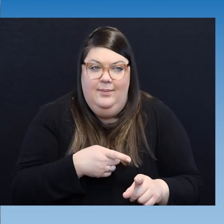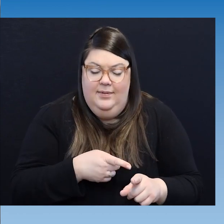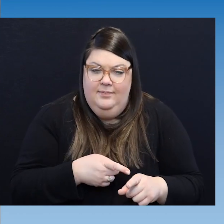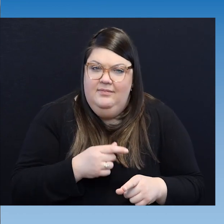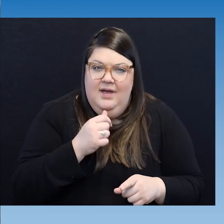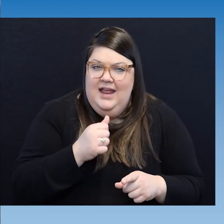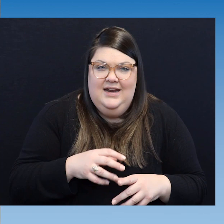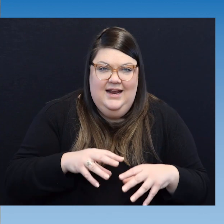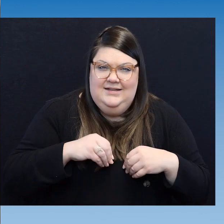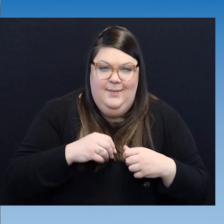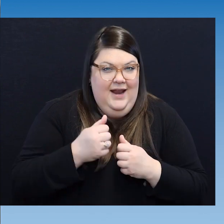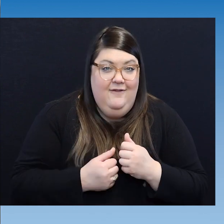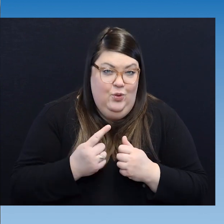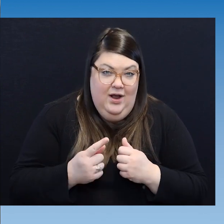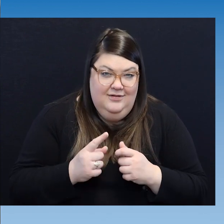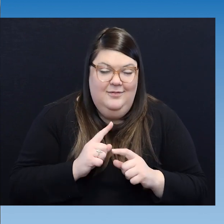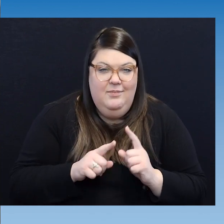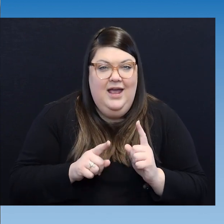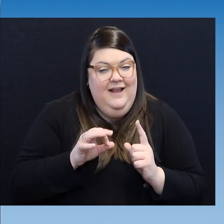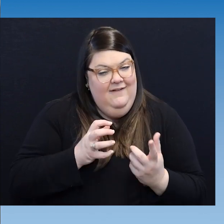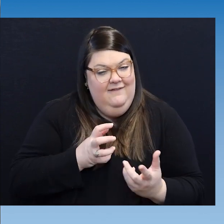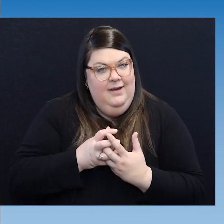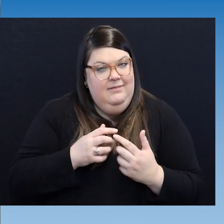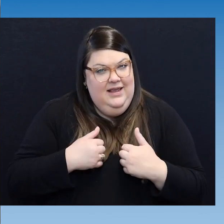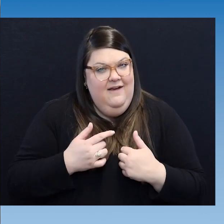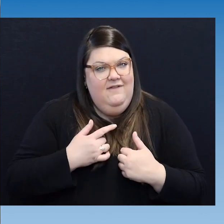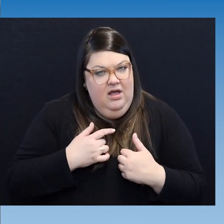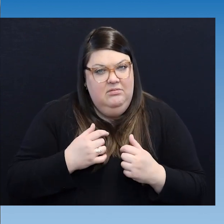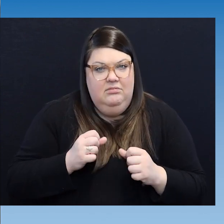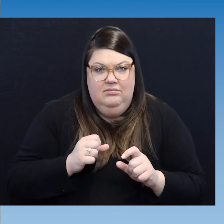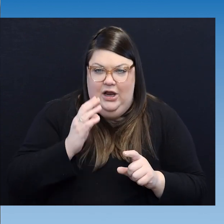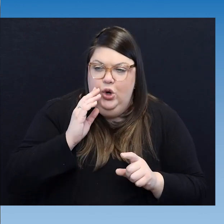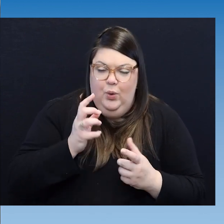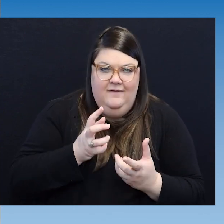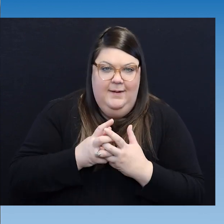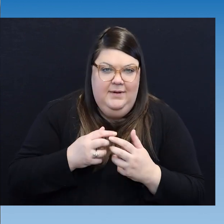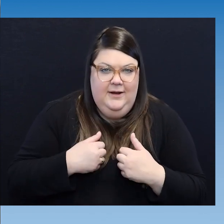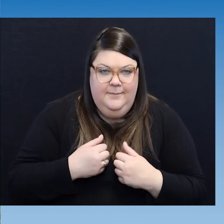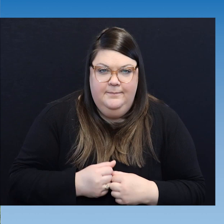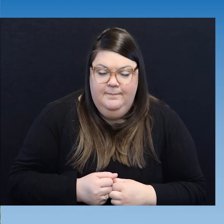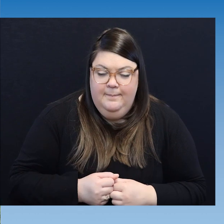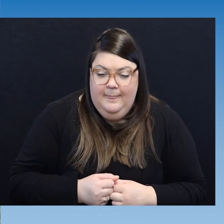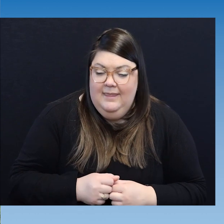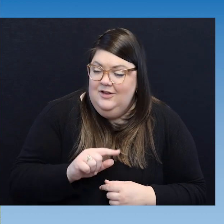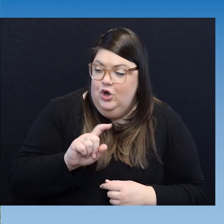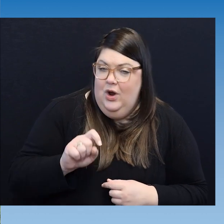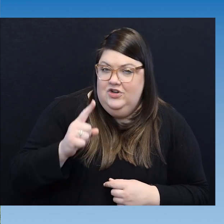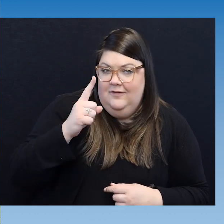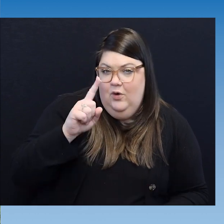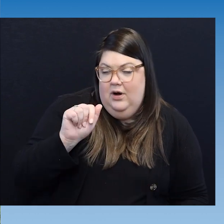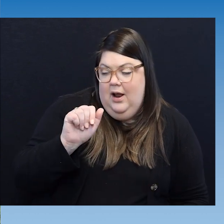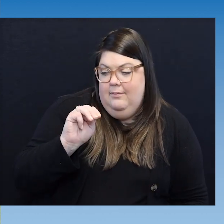type. I didn't take every case because it didn't fit me. But the ones that I did take, I knew that they fit me. There's a question here for